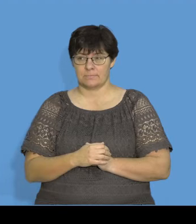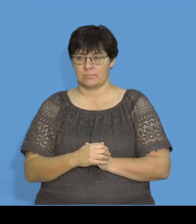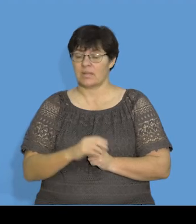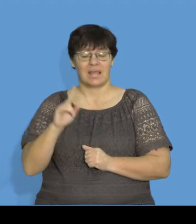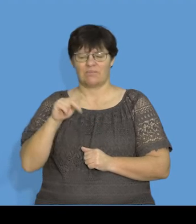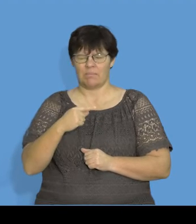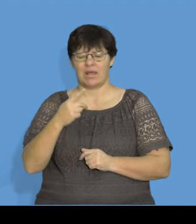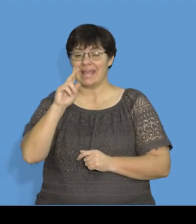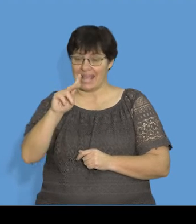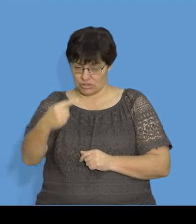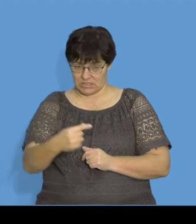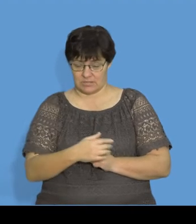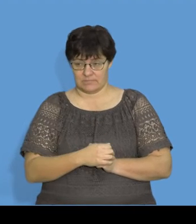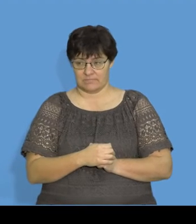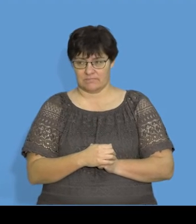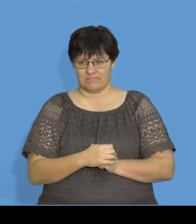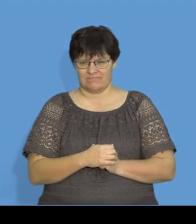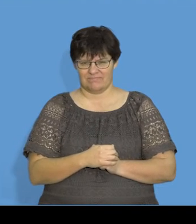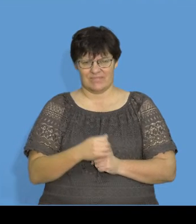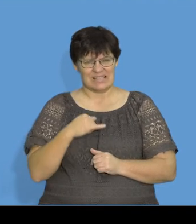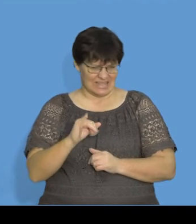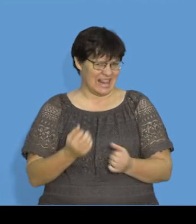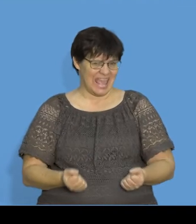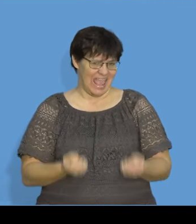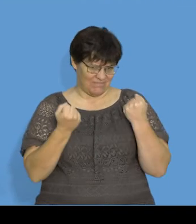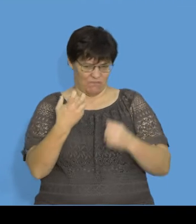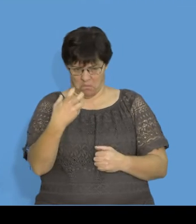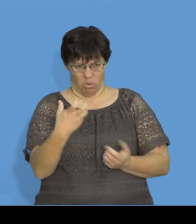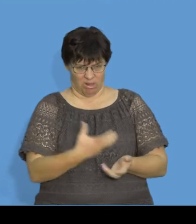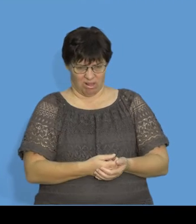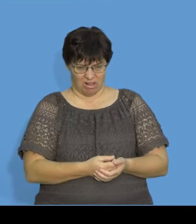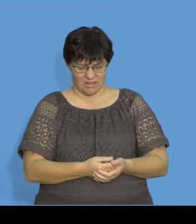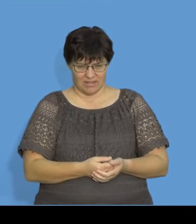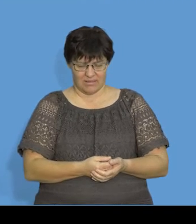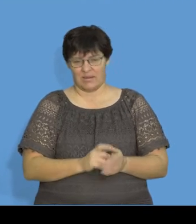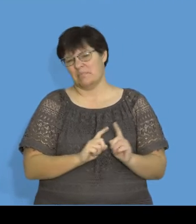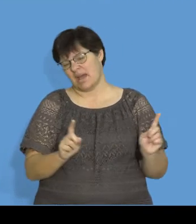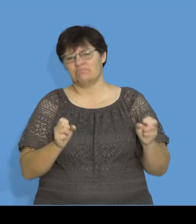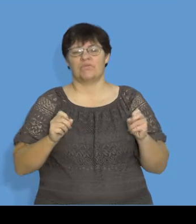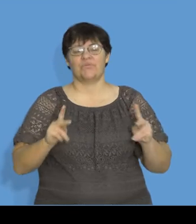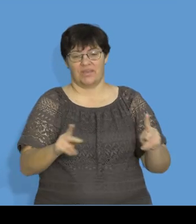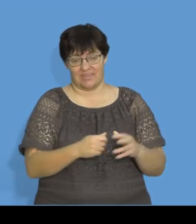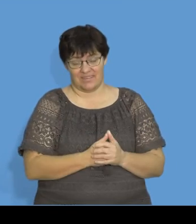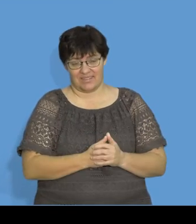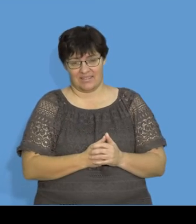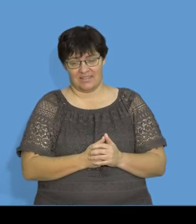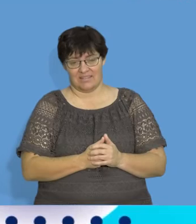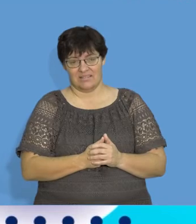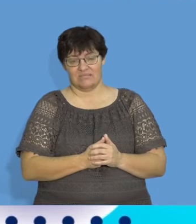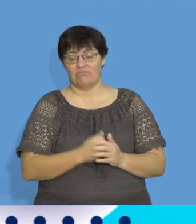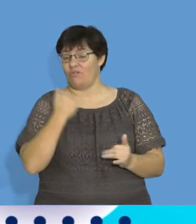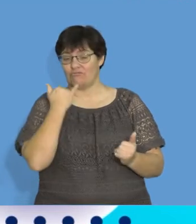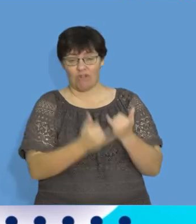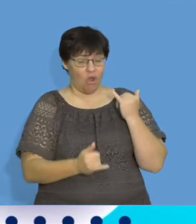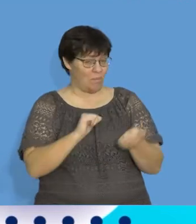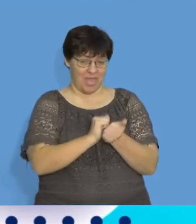Not grams, kilograms. That's still quite heavy for a ball, but I'm okay with that. There's nothing